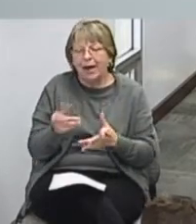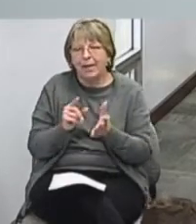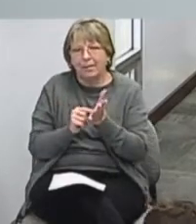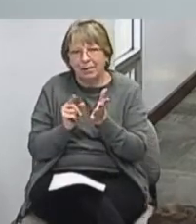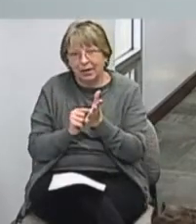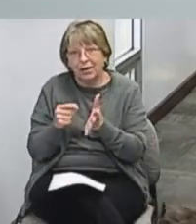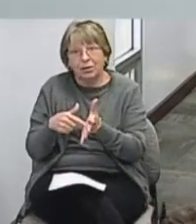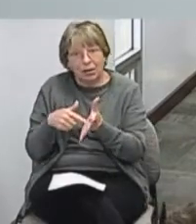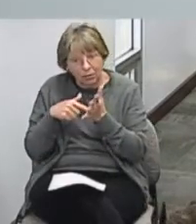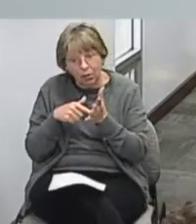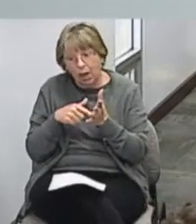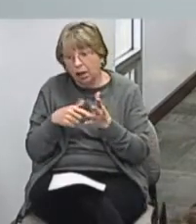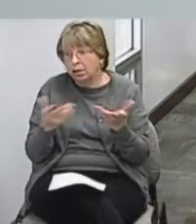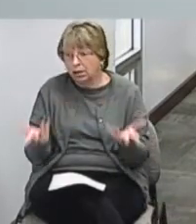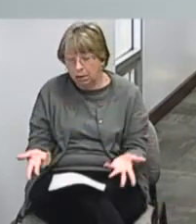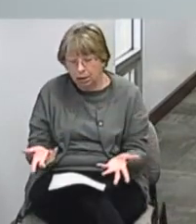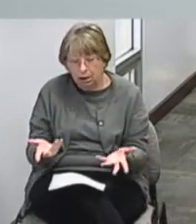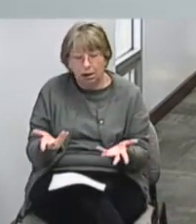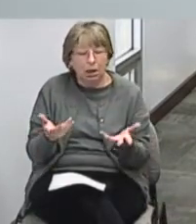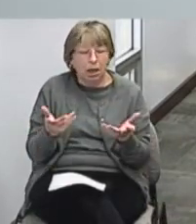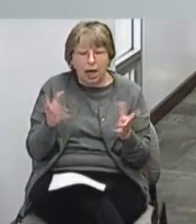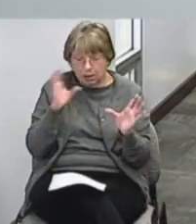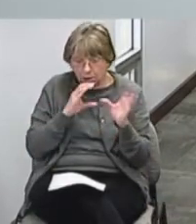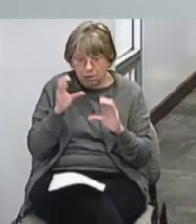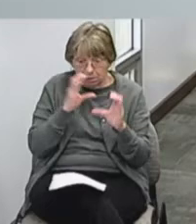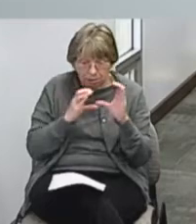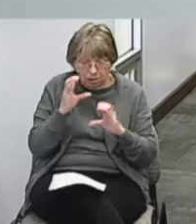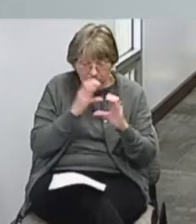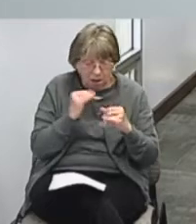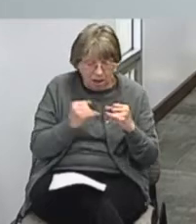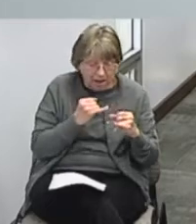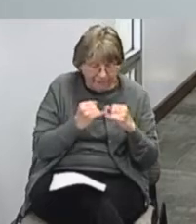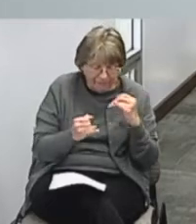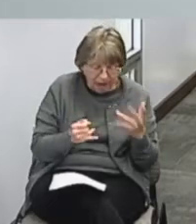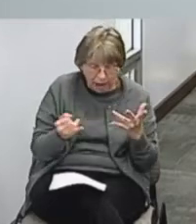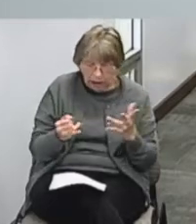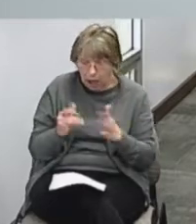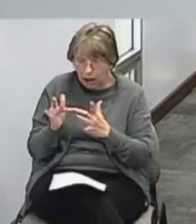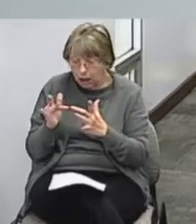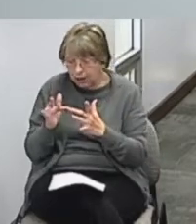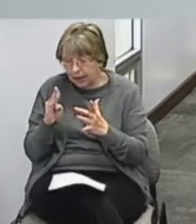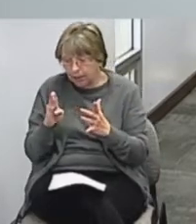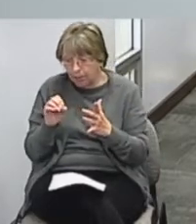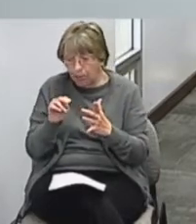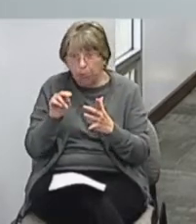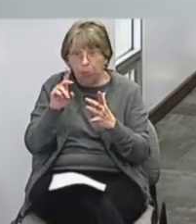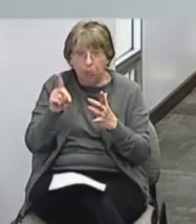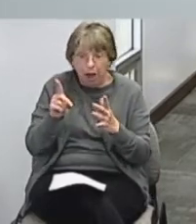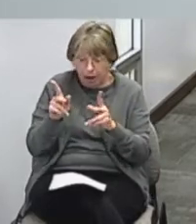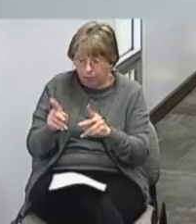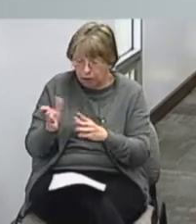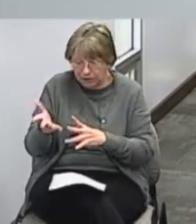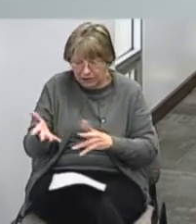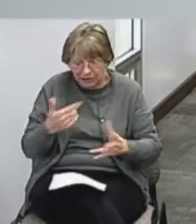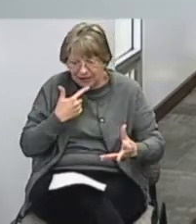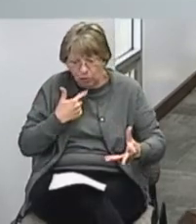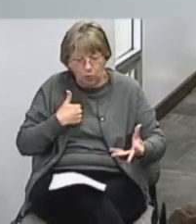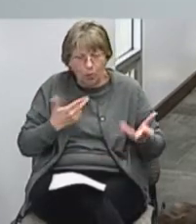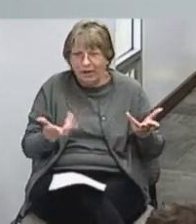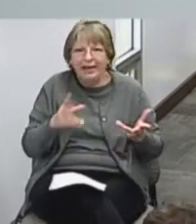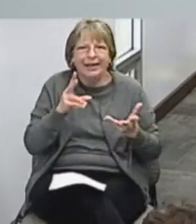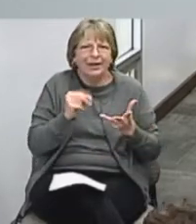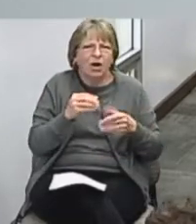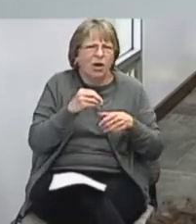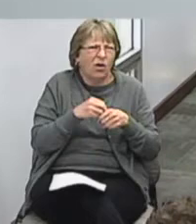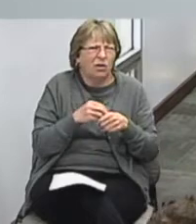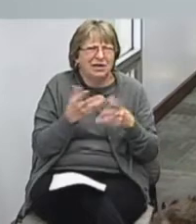find that. I never found it. I finally contacted our bond counsel. I said, "Can you find it? Is this a municipal bond matter?" And he says, "No, it's in a